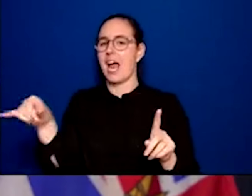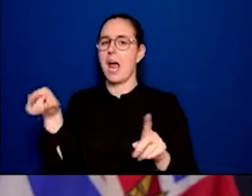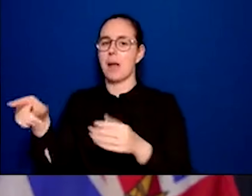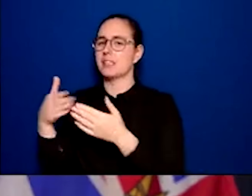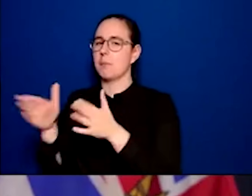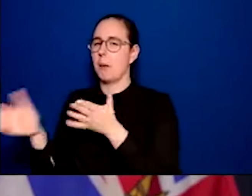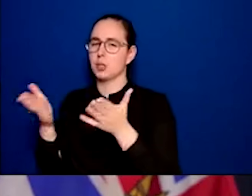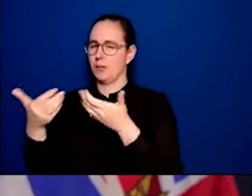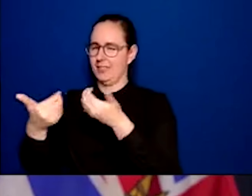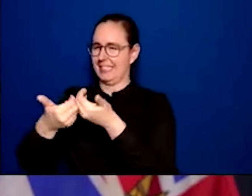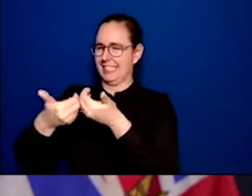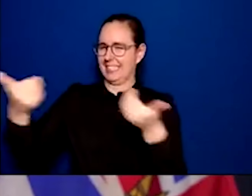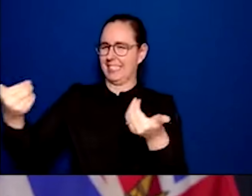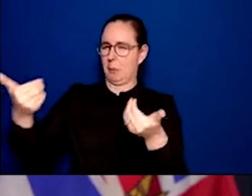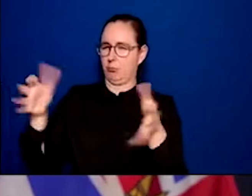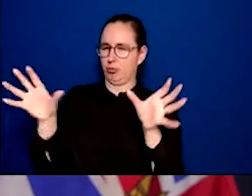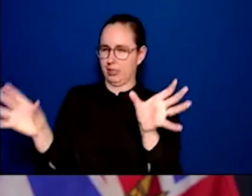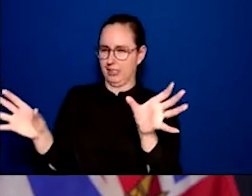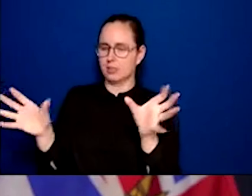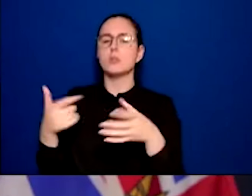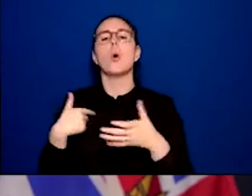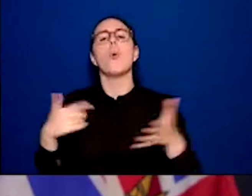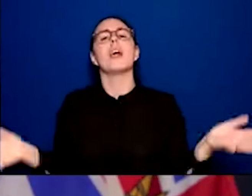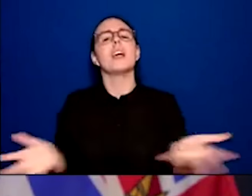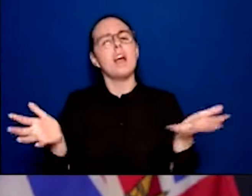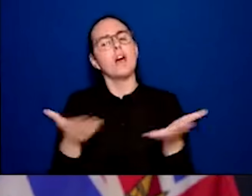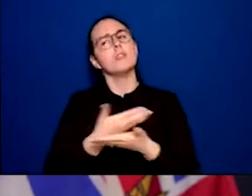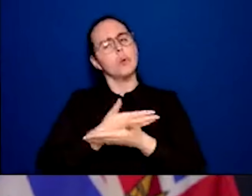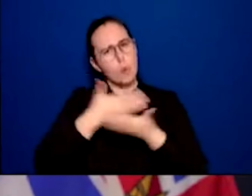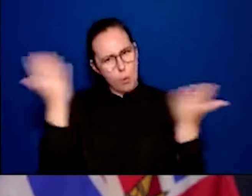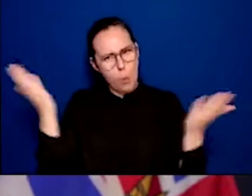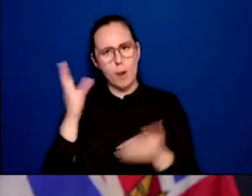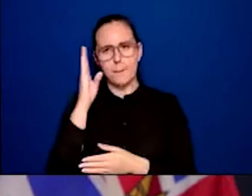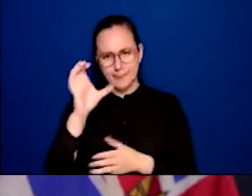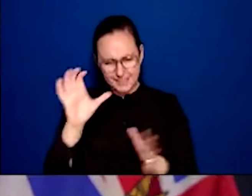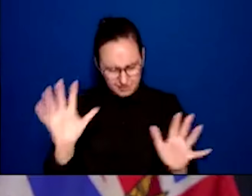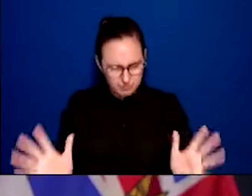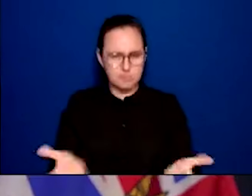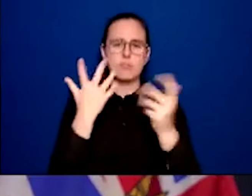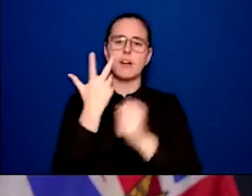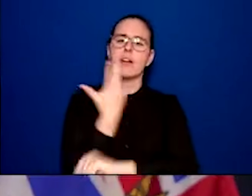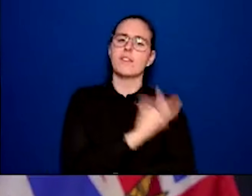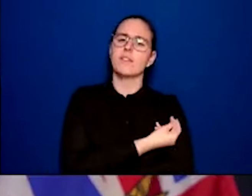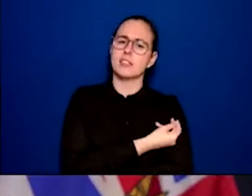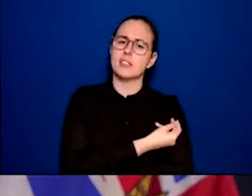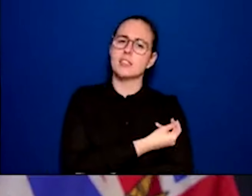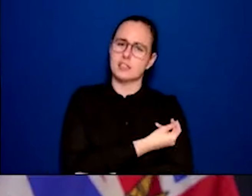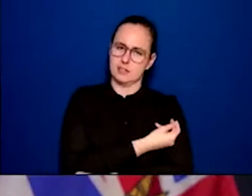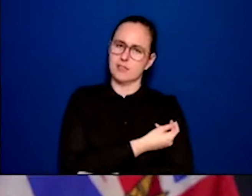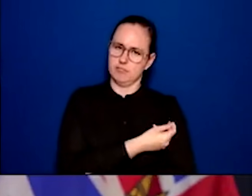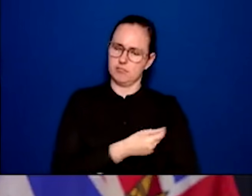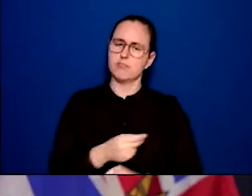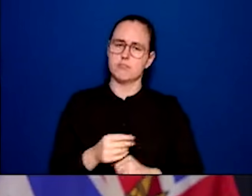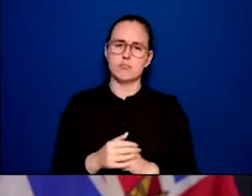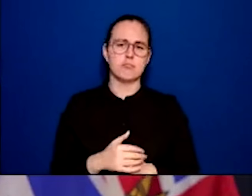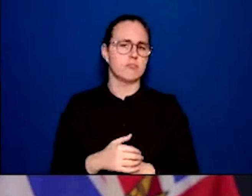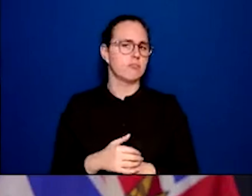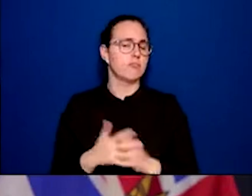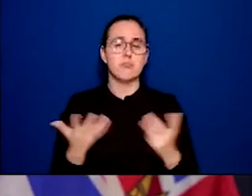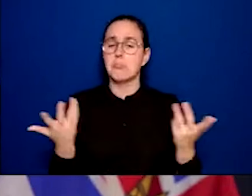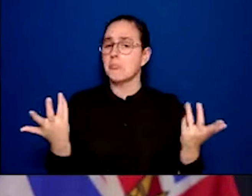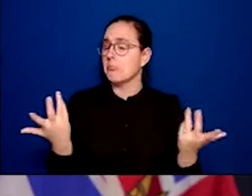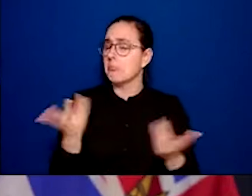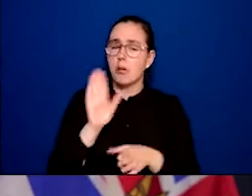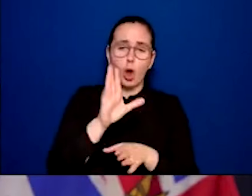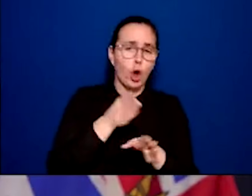everyone in BC to get vaccinated and encouraging our leaders in BC, whether in whatever part of the business